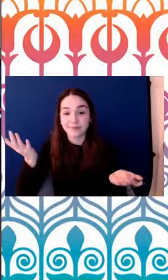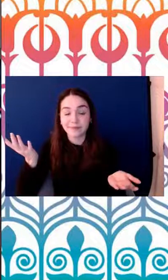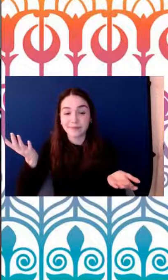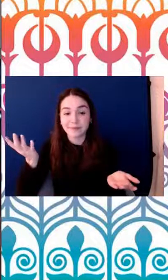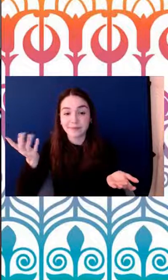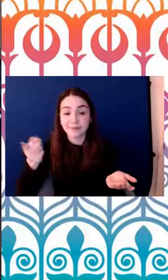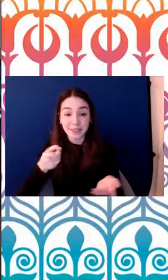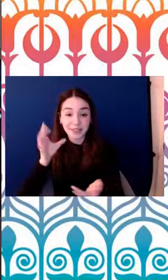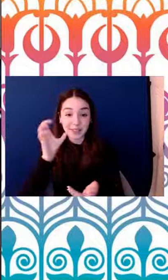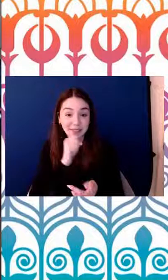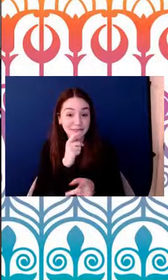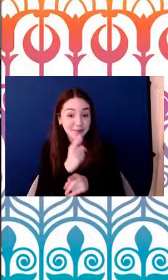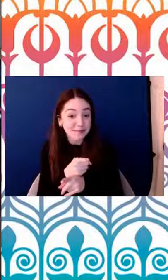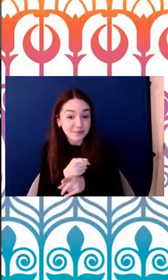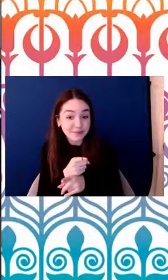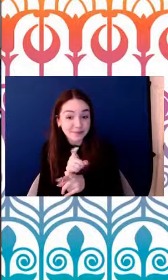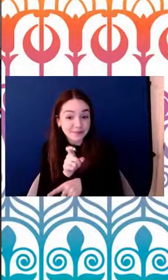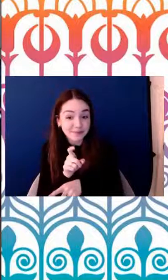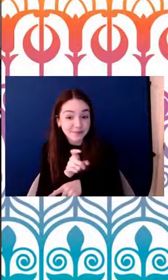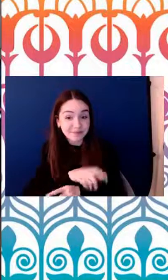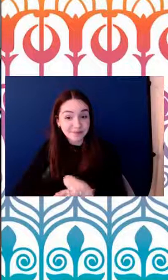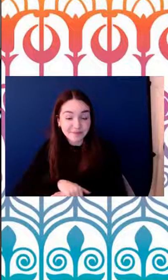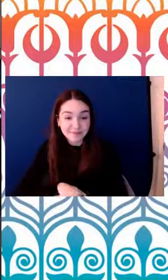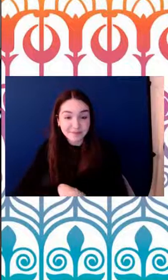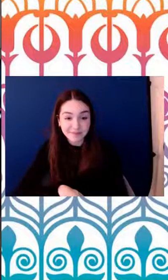Did you guess right?